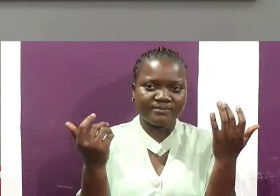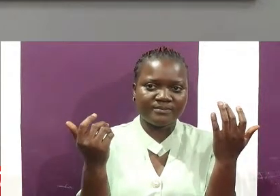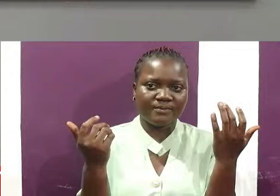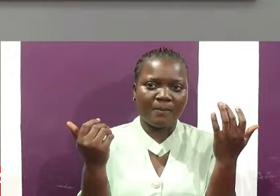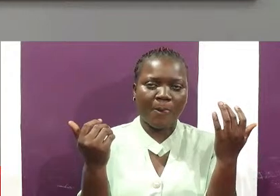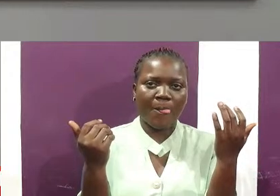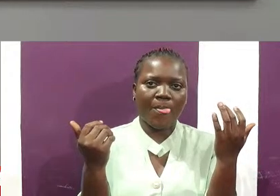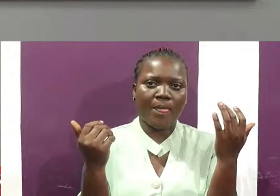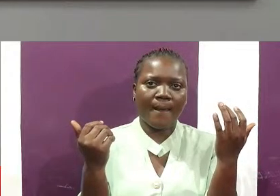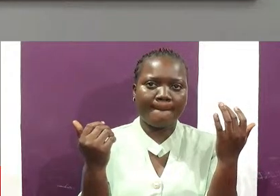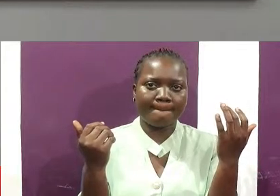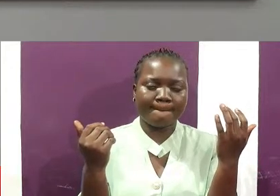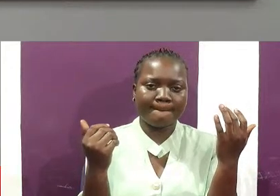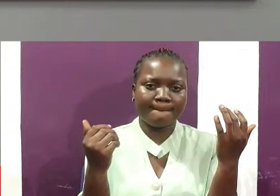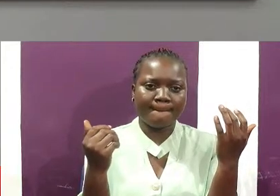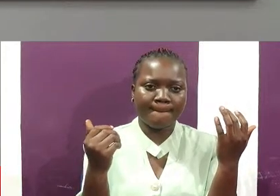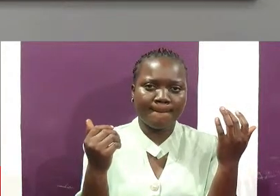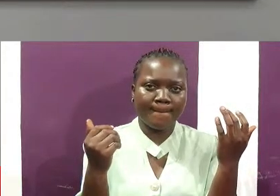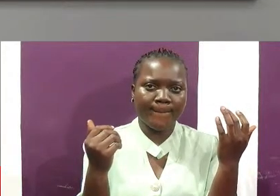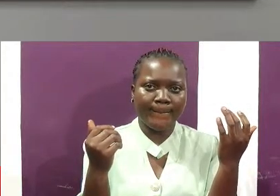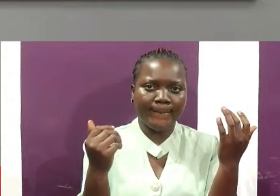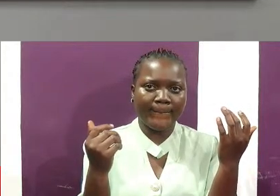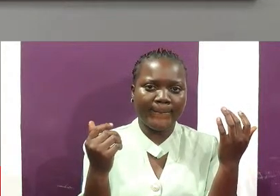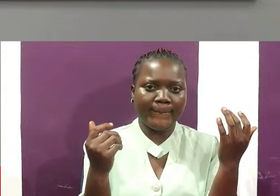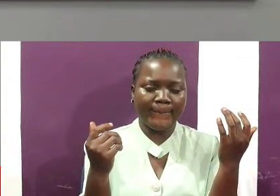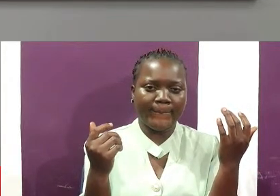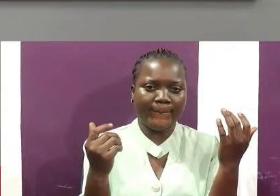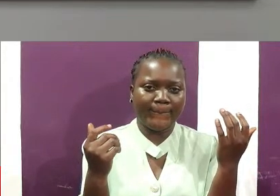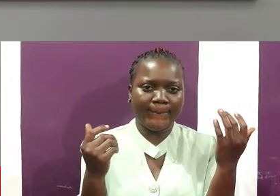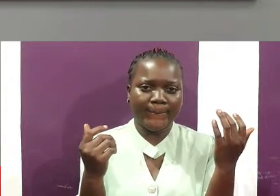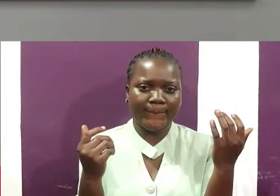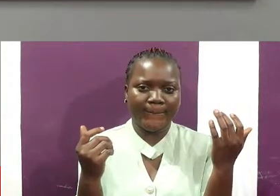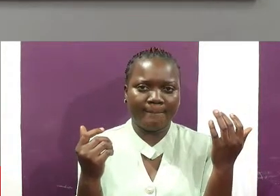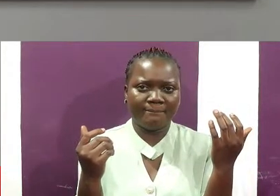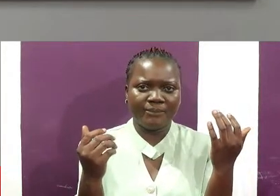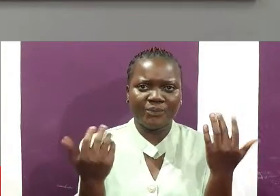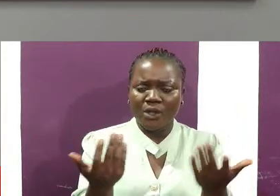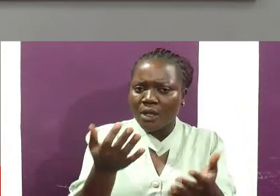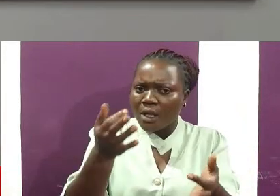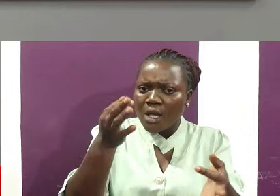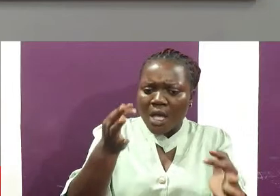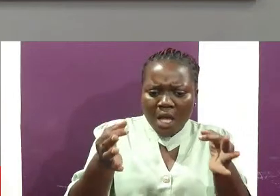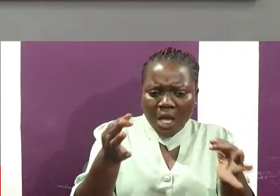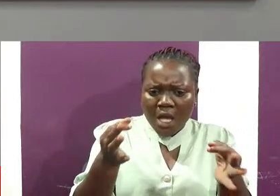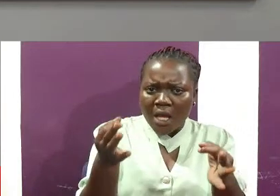common, showing that the first century church was one?